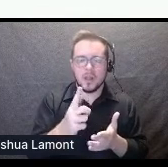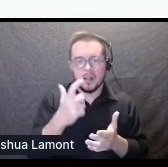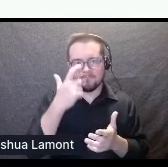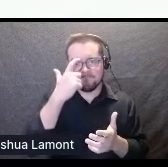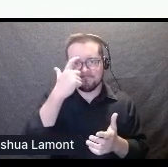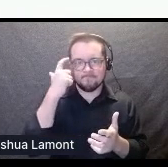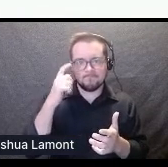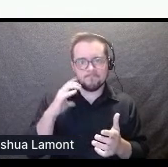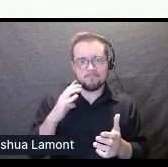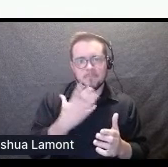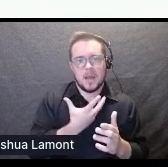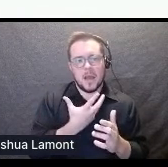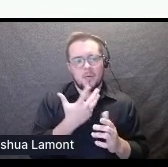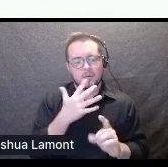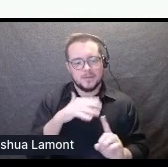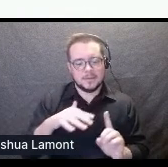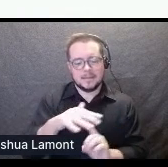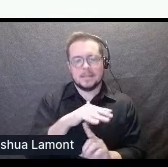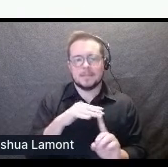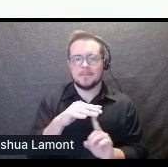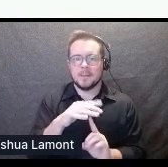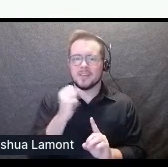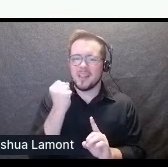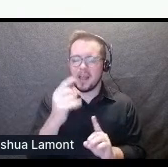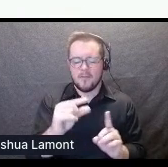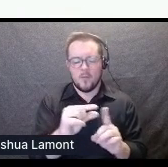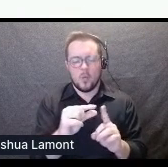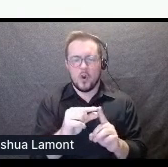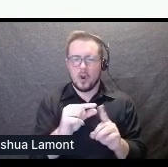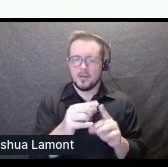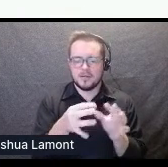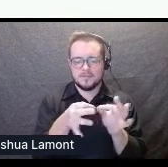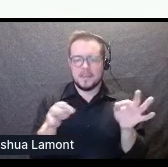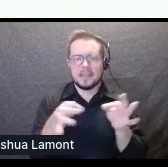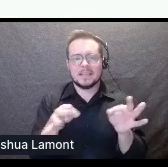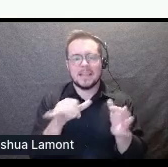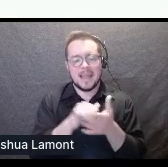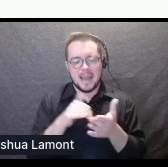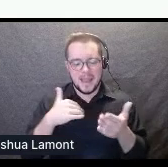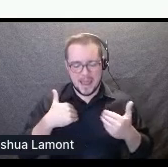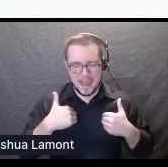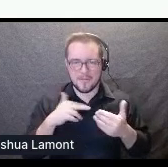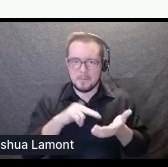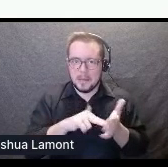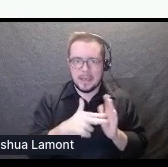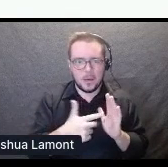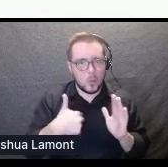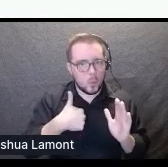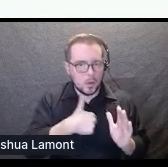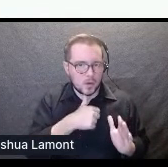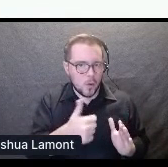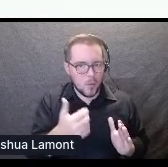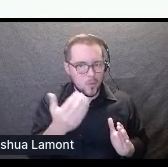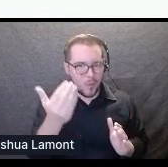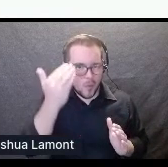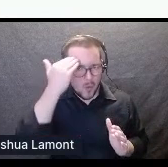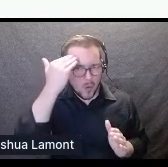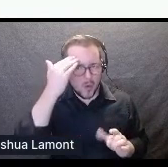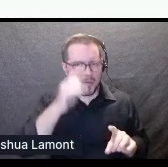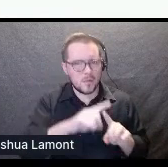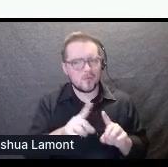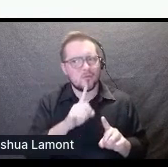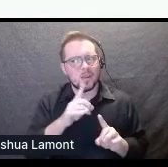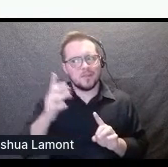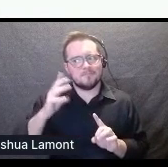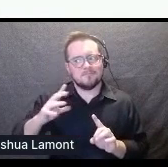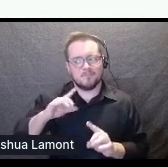there are a lot of words and sort of colloquial phrases that have meanings that we no longer recognize, but are really based in some harmful stuff.